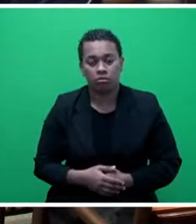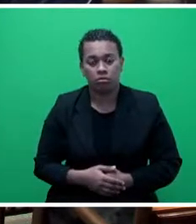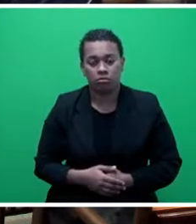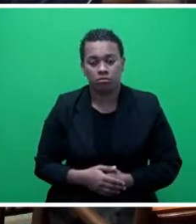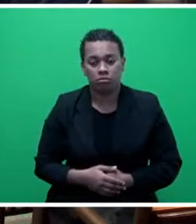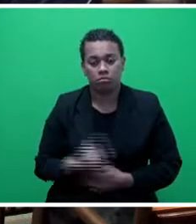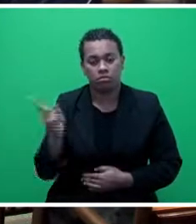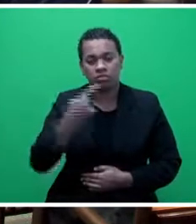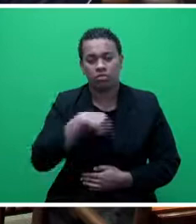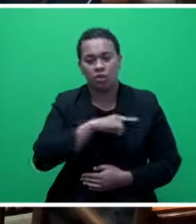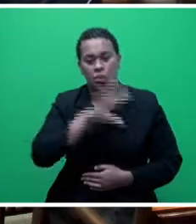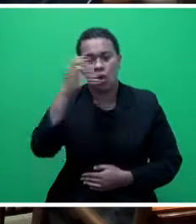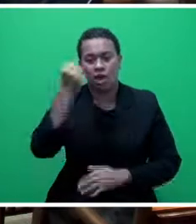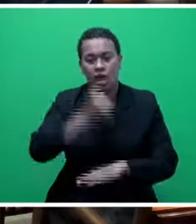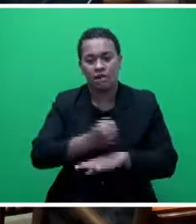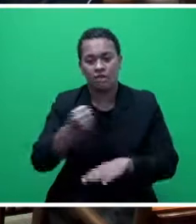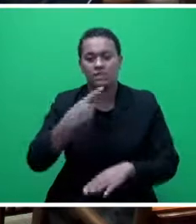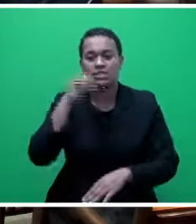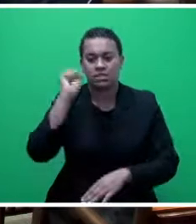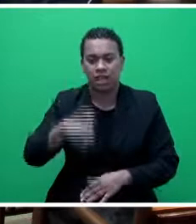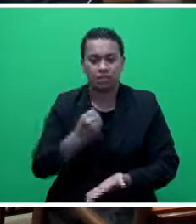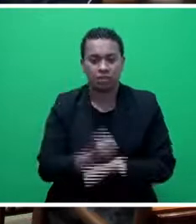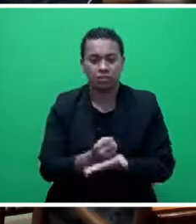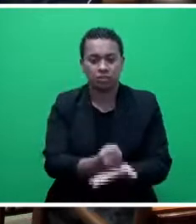it. Secretary General.